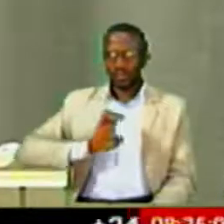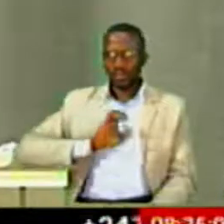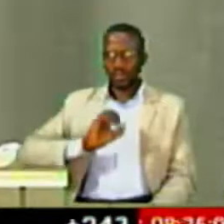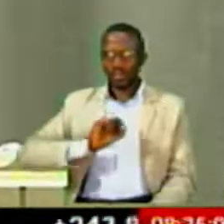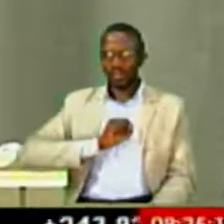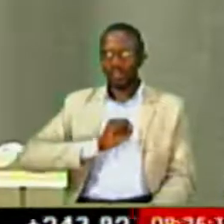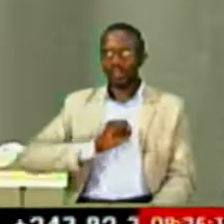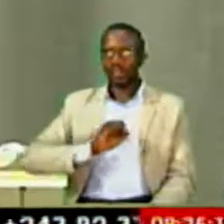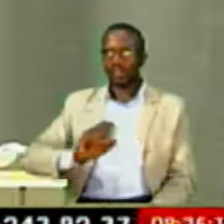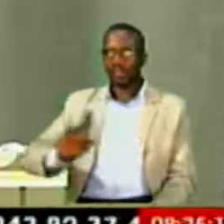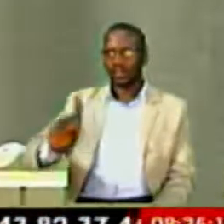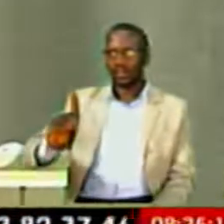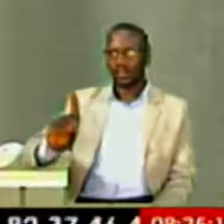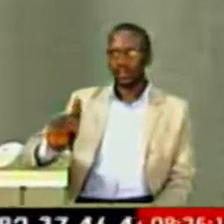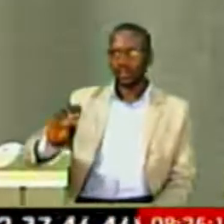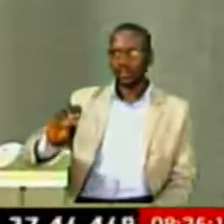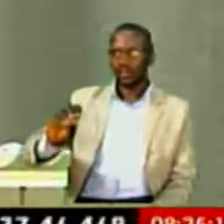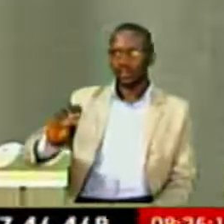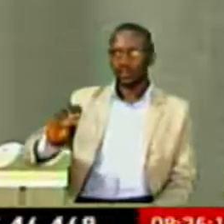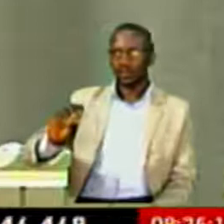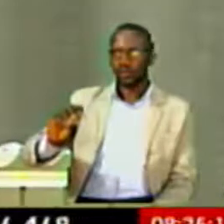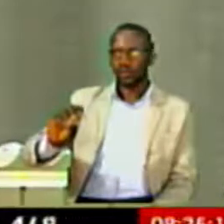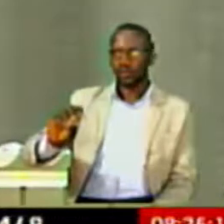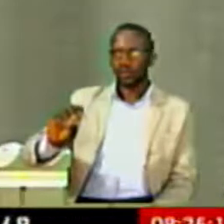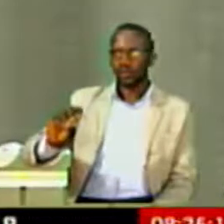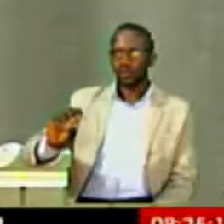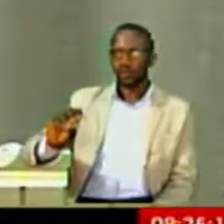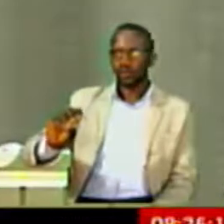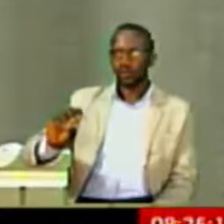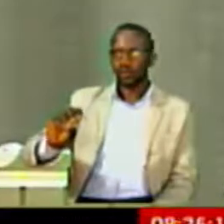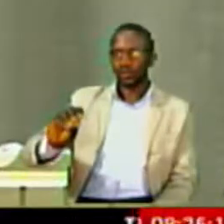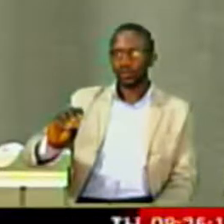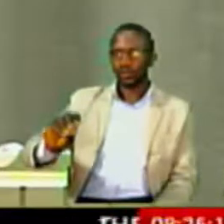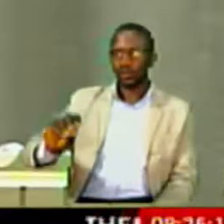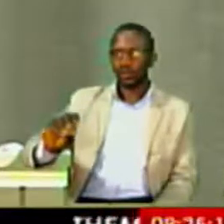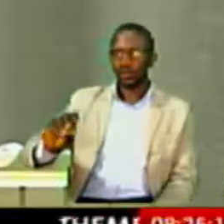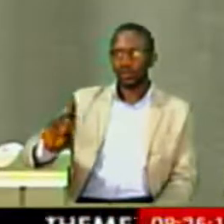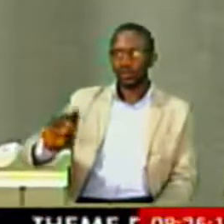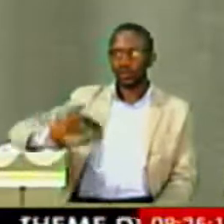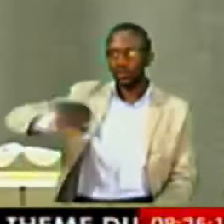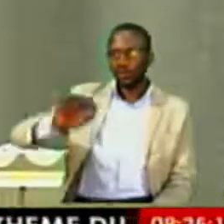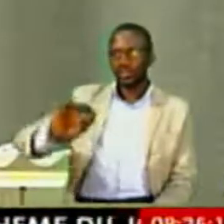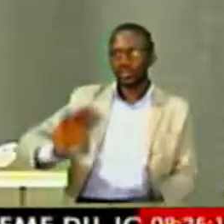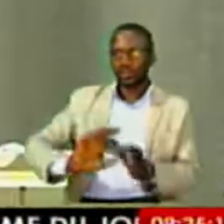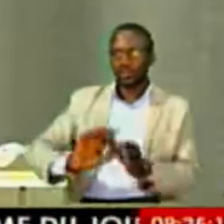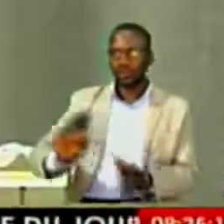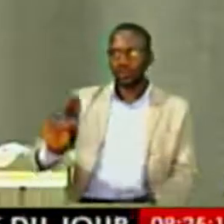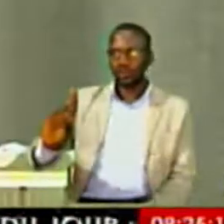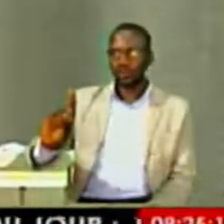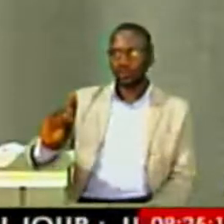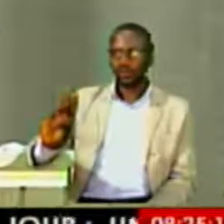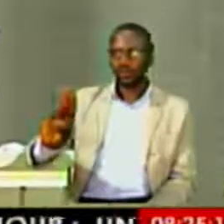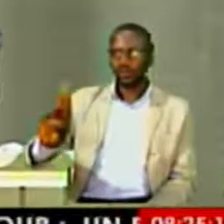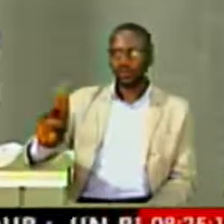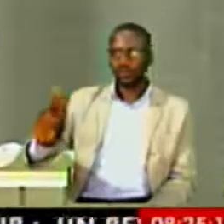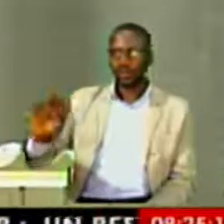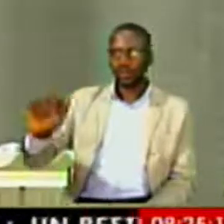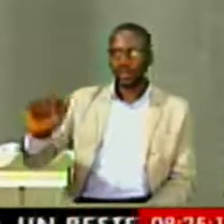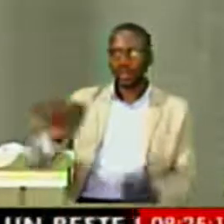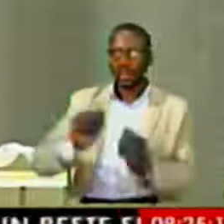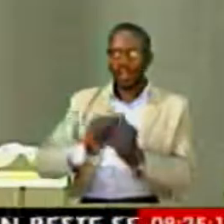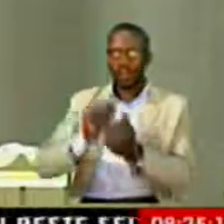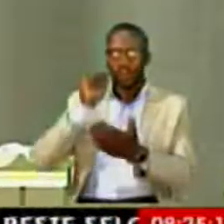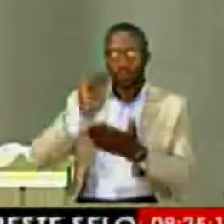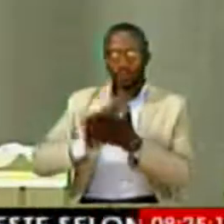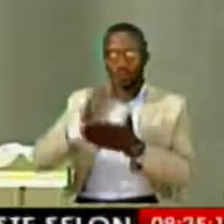Élisée de Durba. Our brother Élisée from Durba. Et mon épouse aussi vous salue au